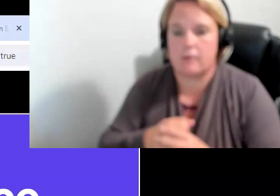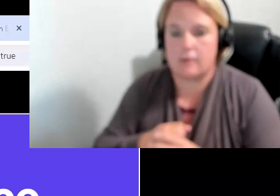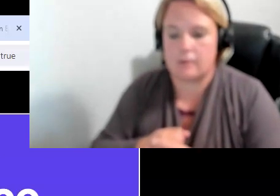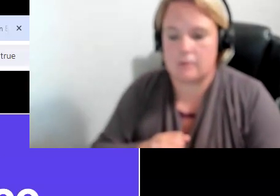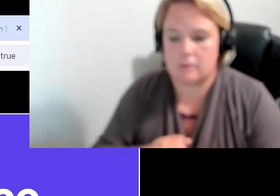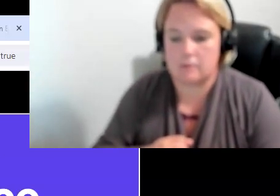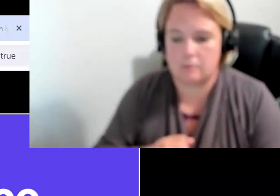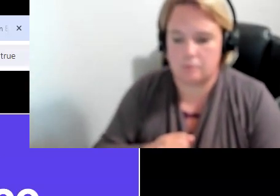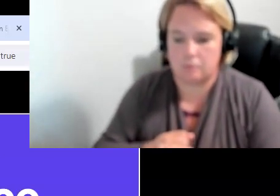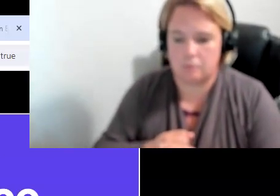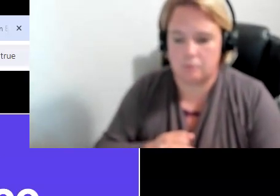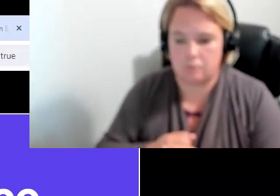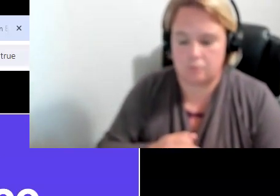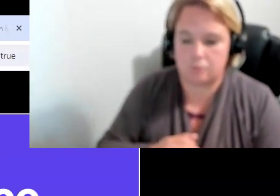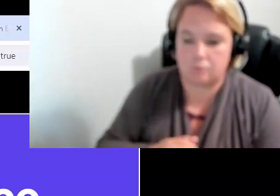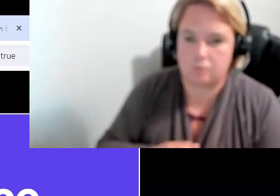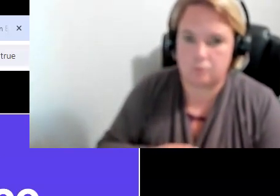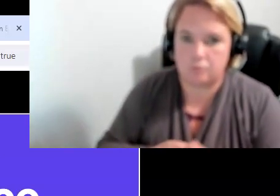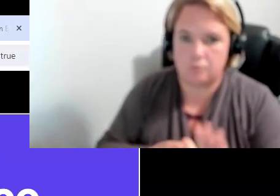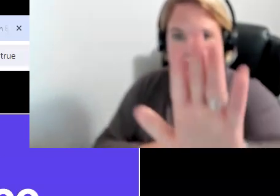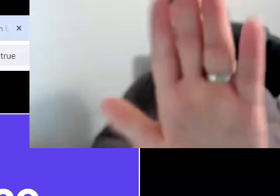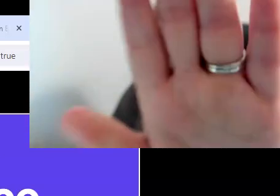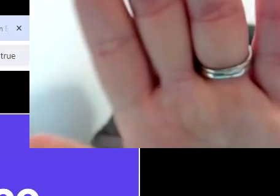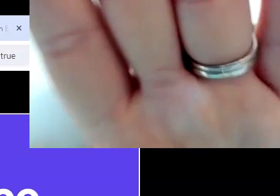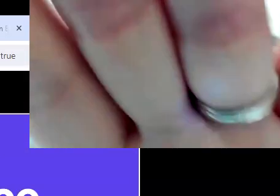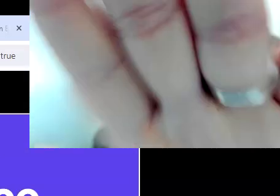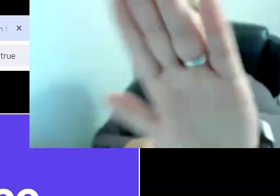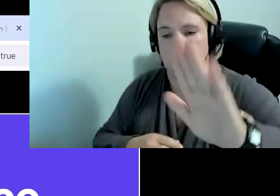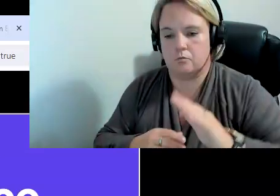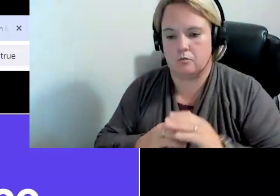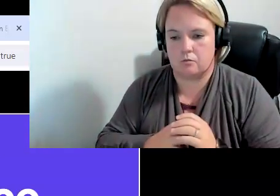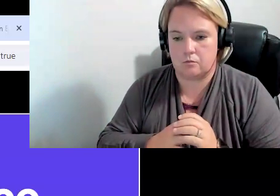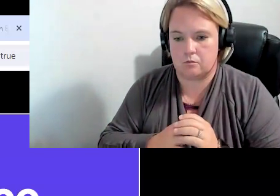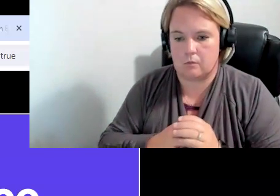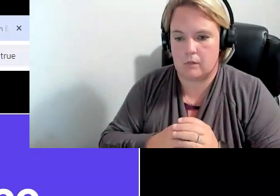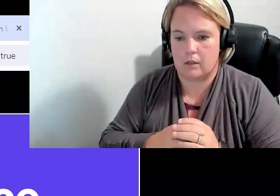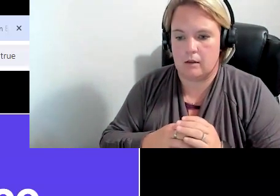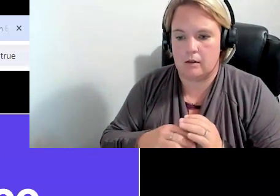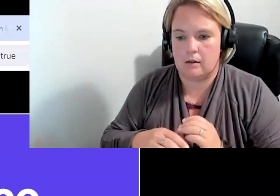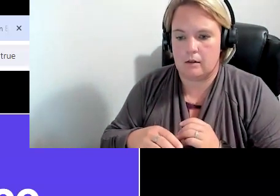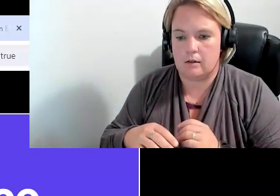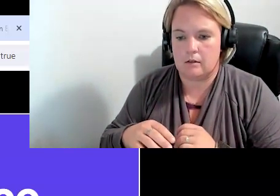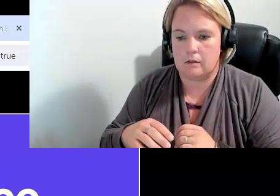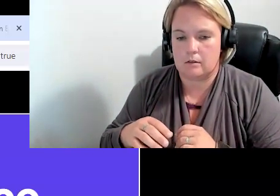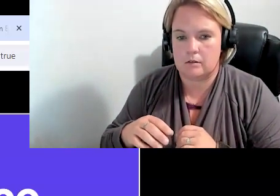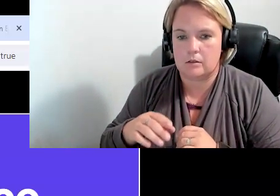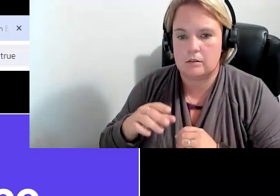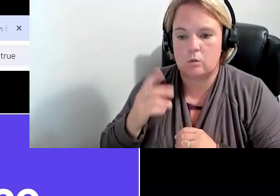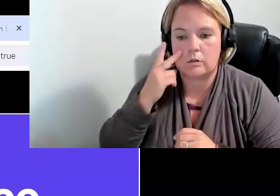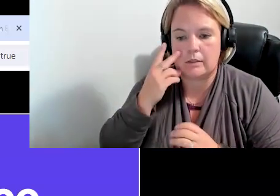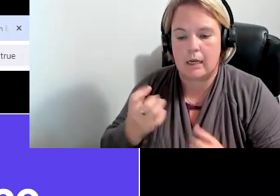to apply. So basically, we would figure out, how much time and work is going to